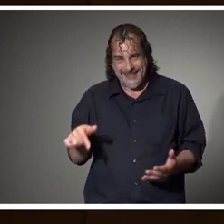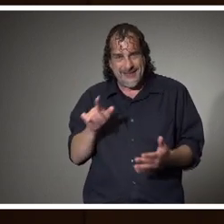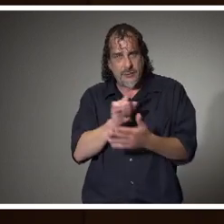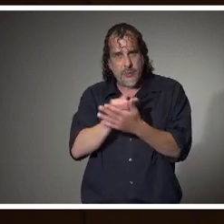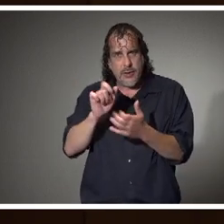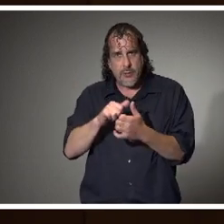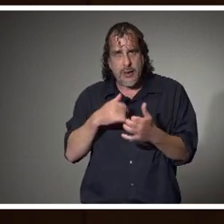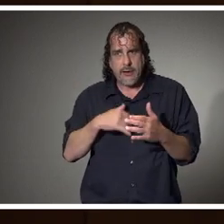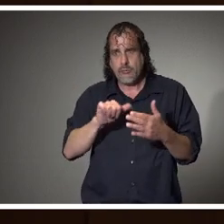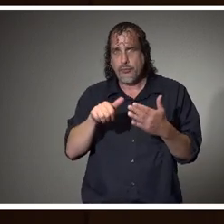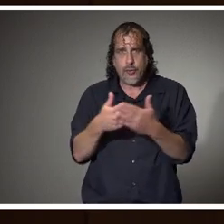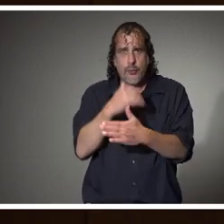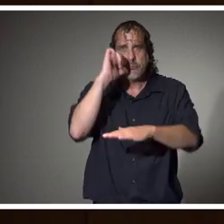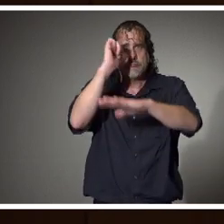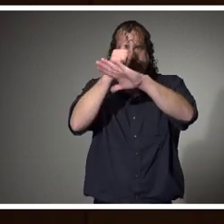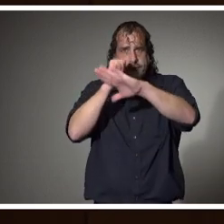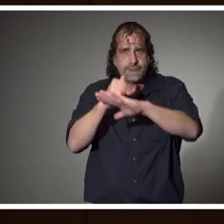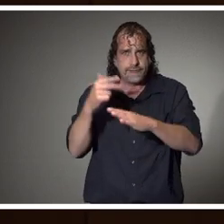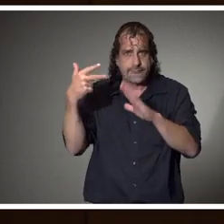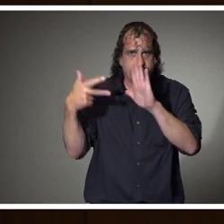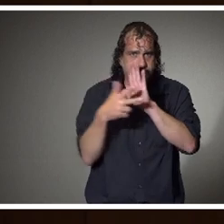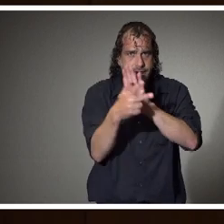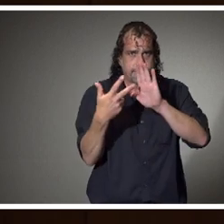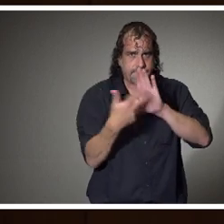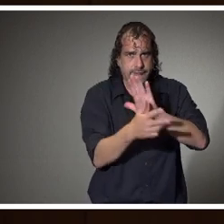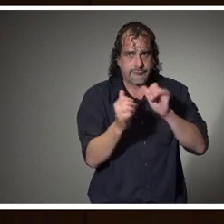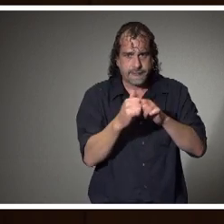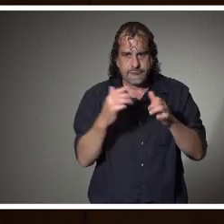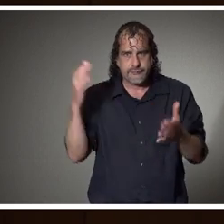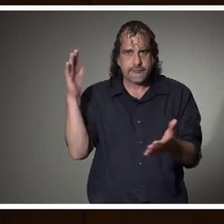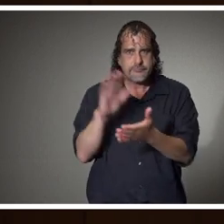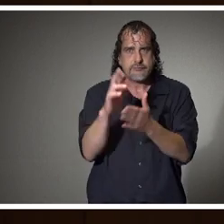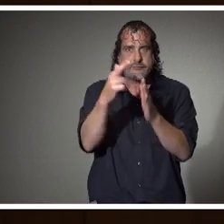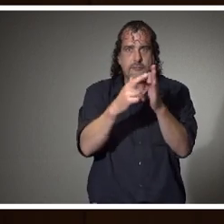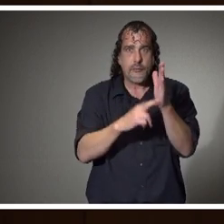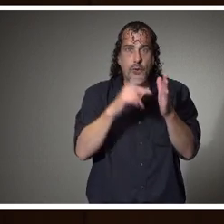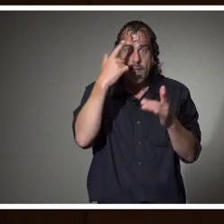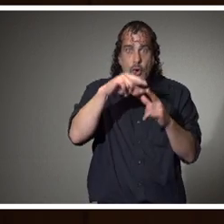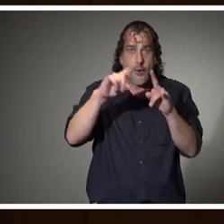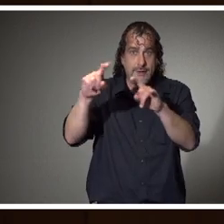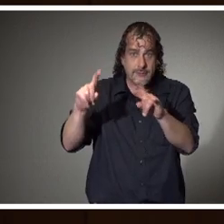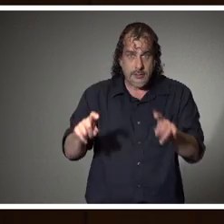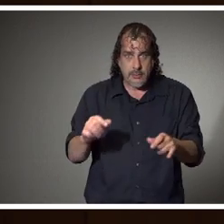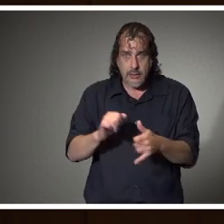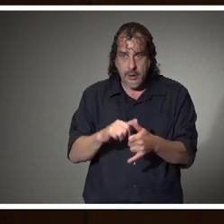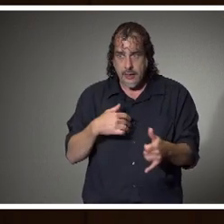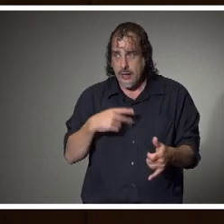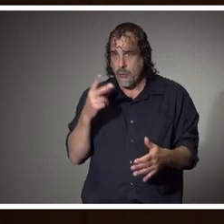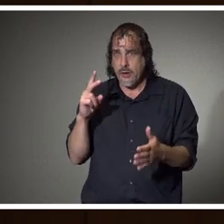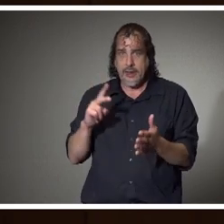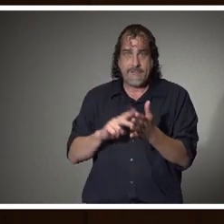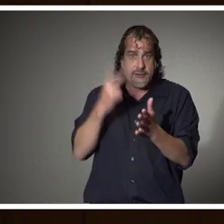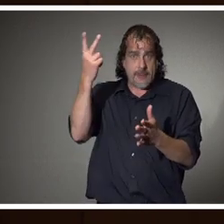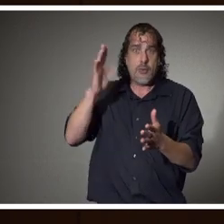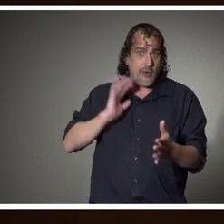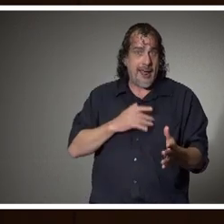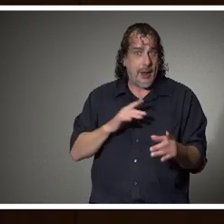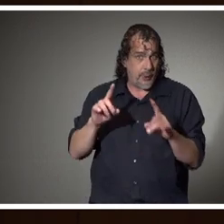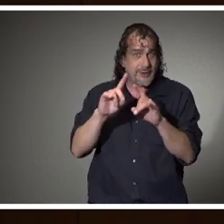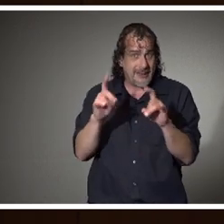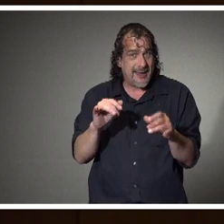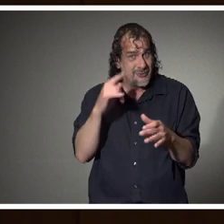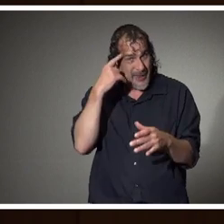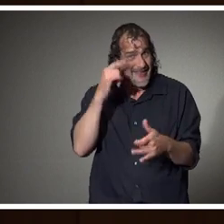drive-thru sites sort of lowering the threshold for testing, and I'm happy to see that we've about doubled our testing at those sites, so I think that's